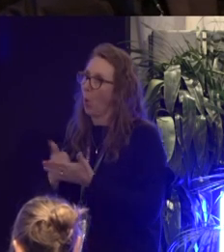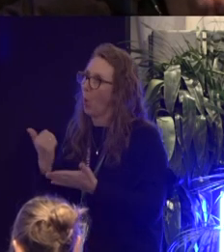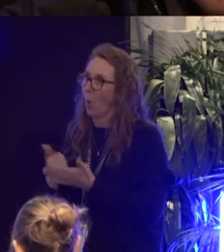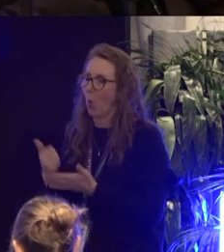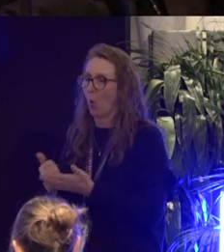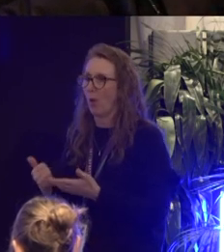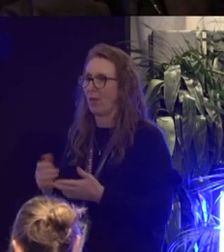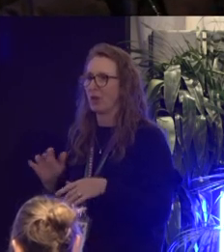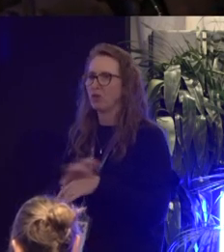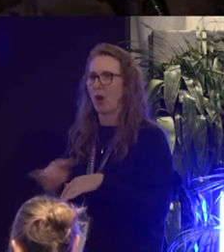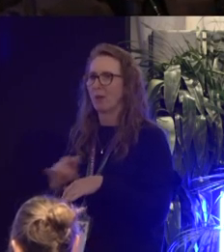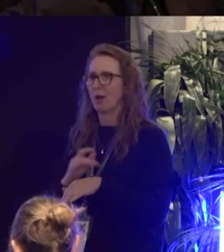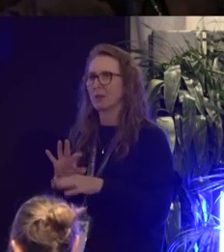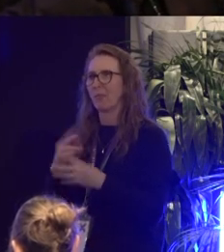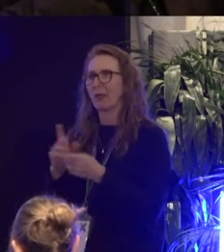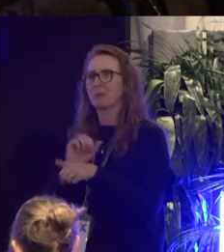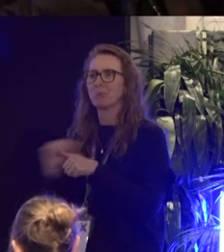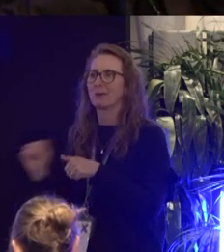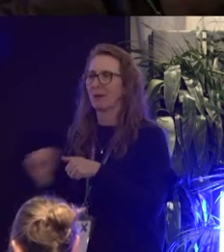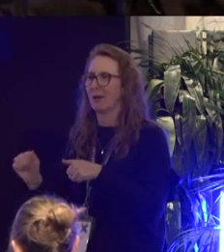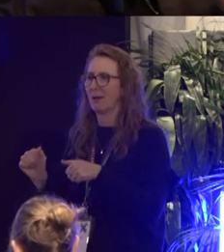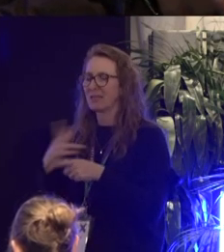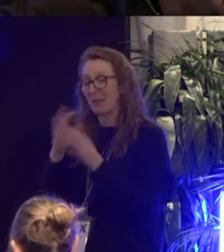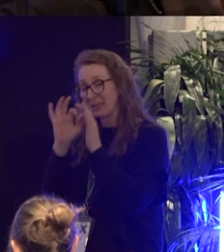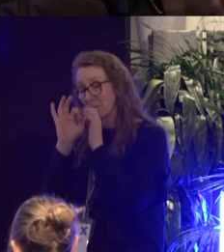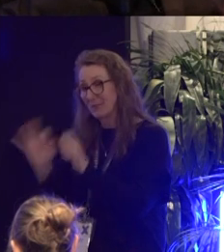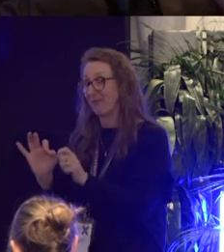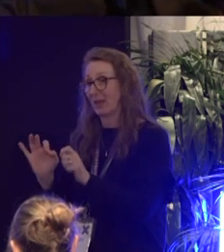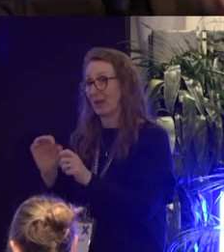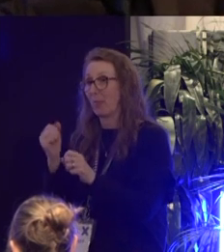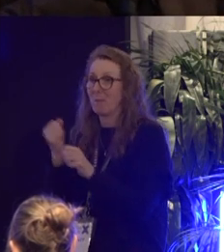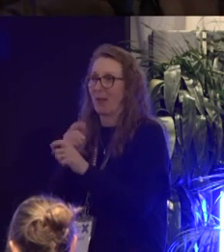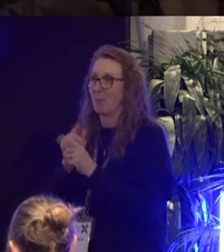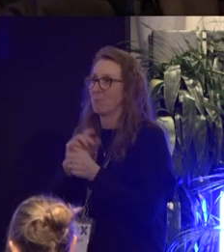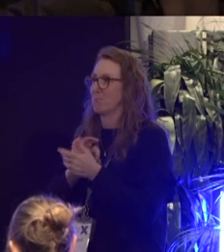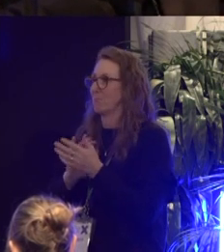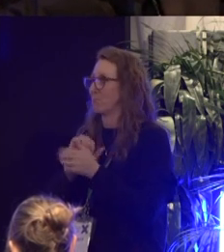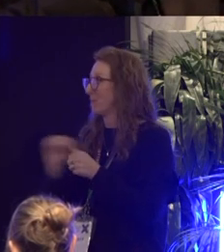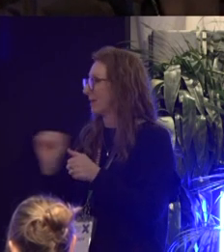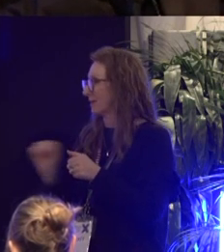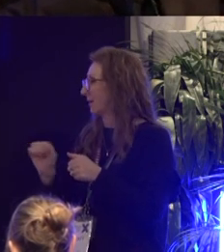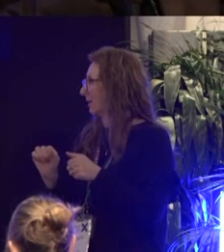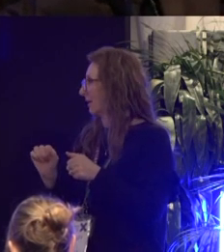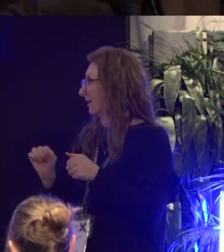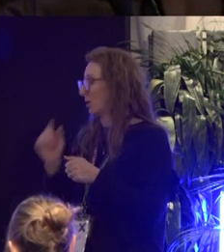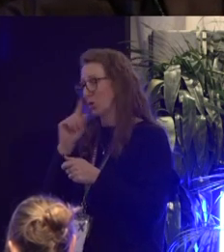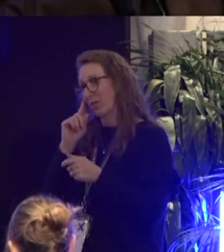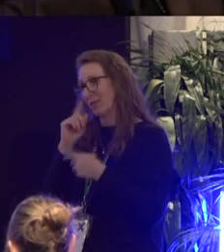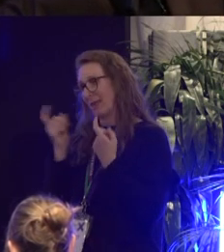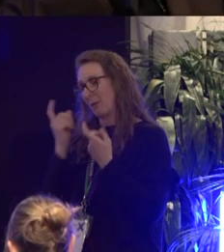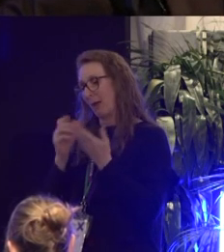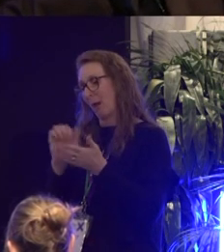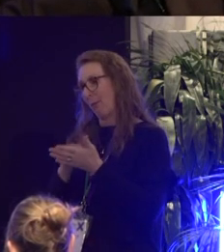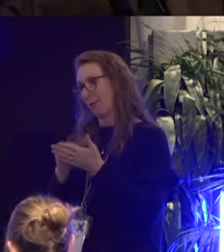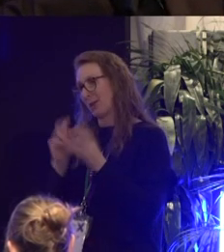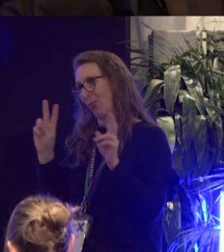but there was something very particular about them that made them better. I mentioned this, I think, during our Amplify Publishing thing. It's